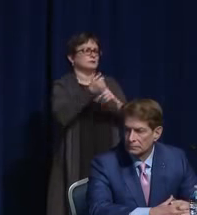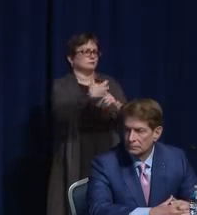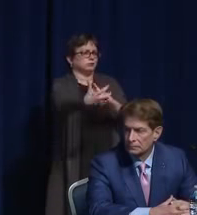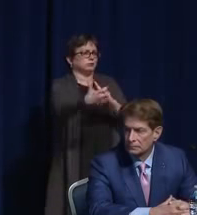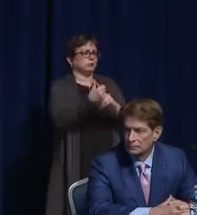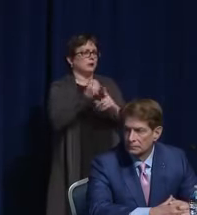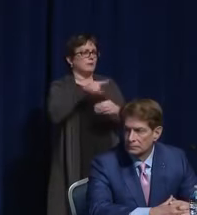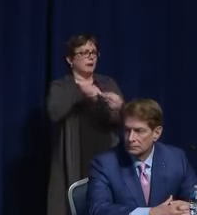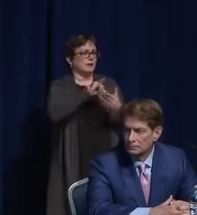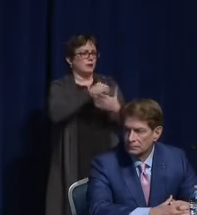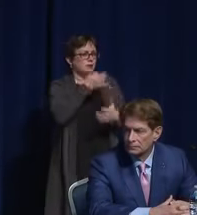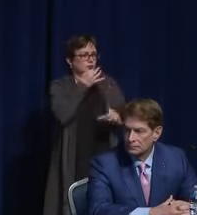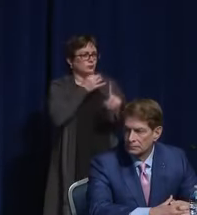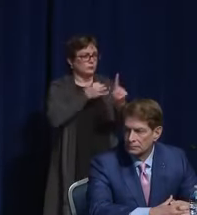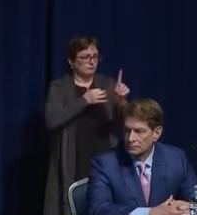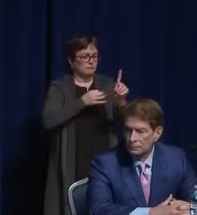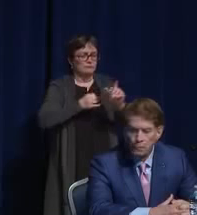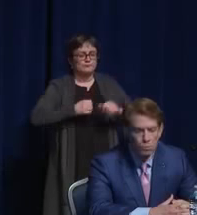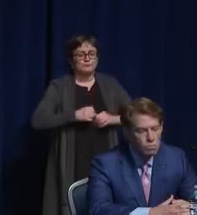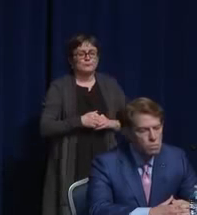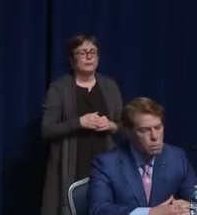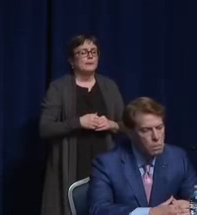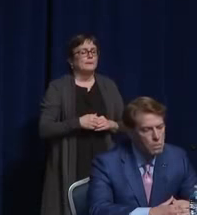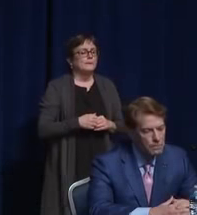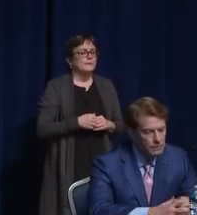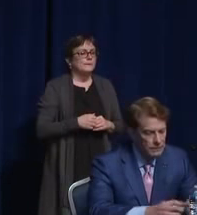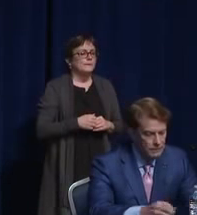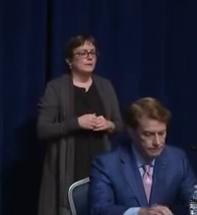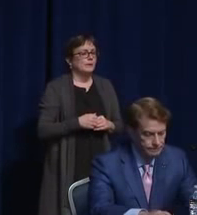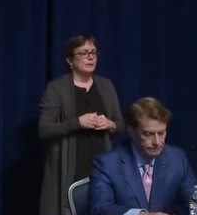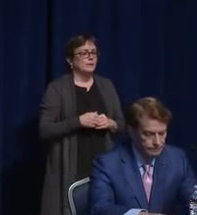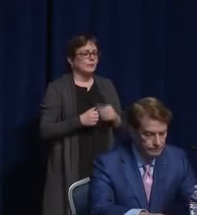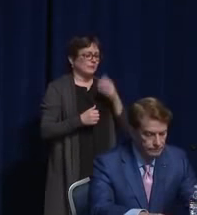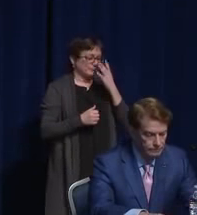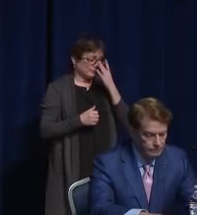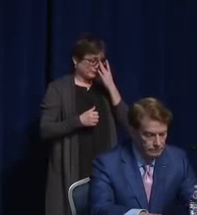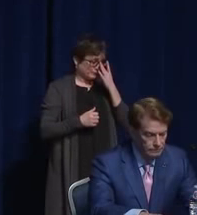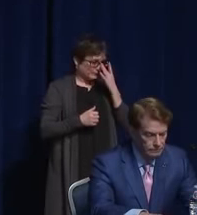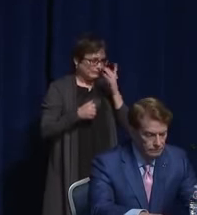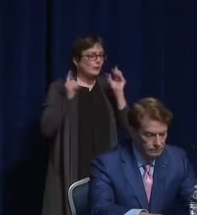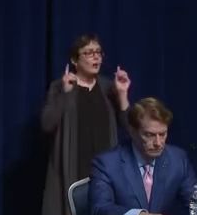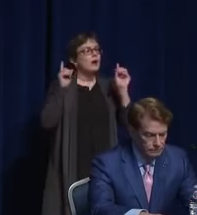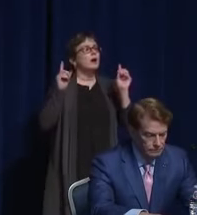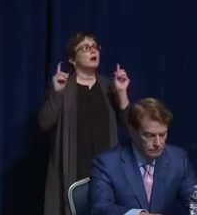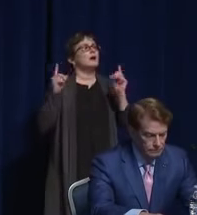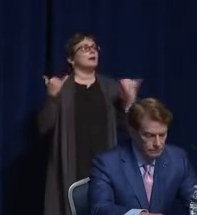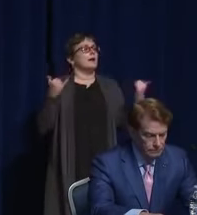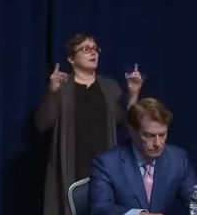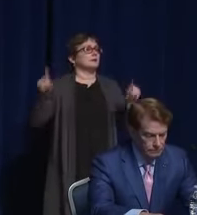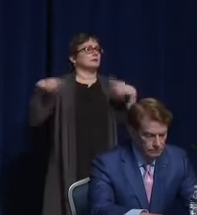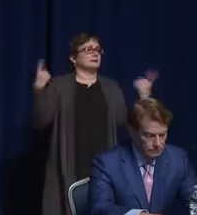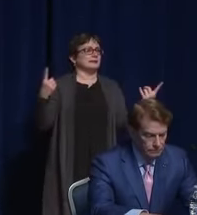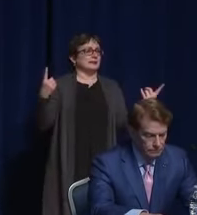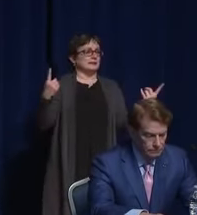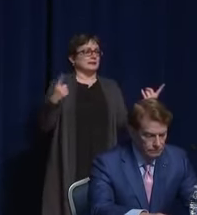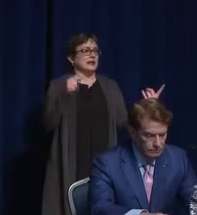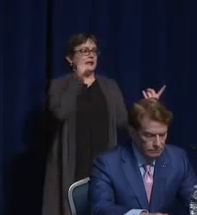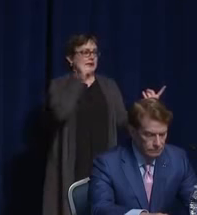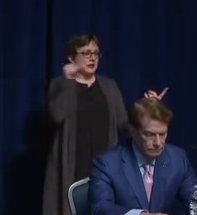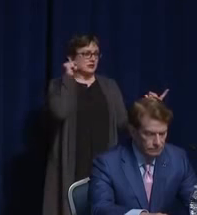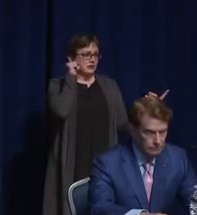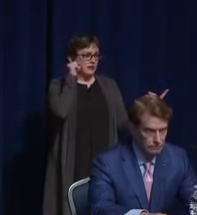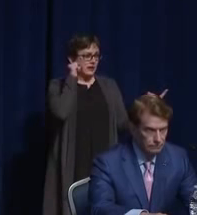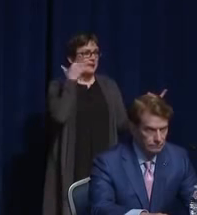that. So, first, since yesterday, we have received 318 new positive